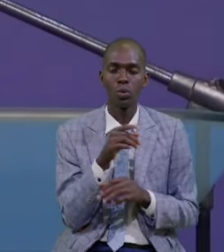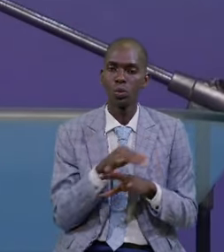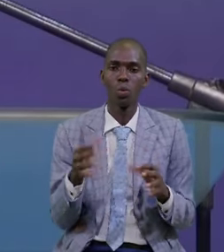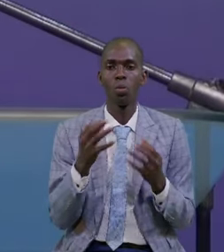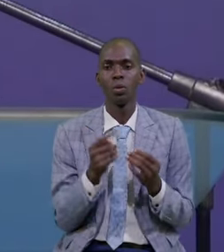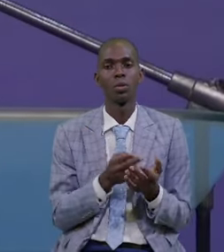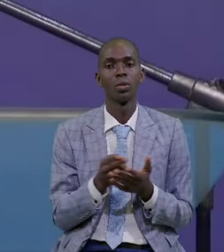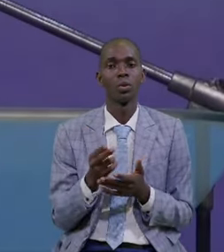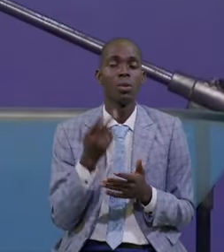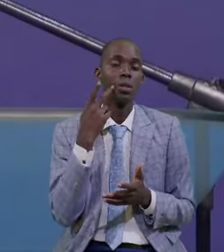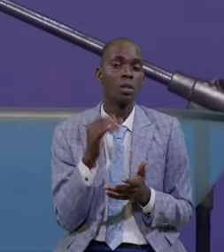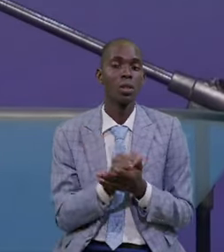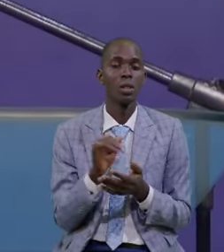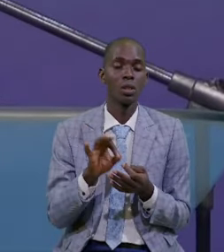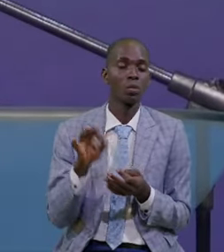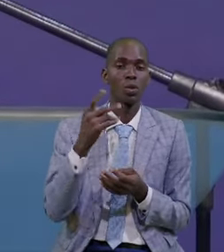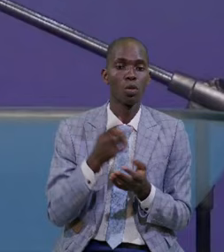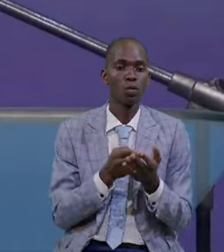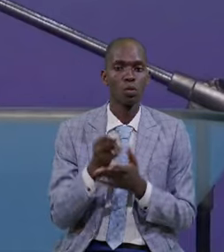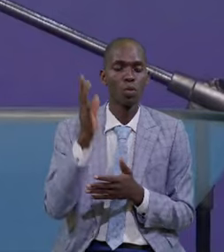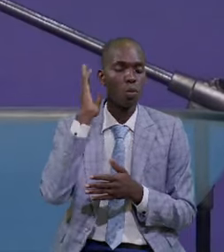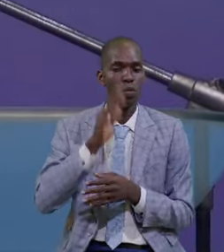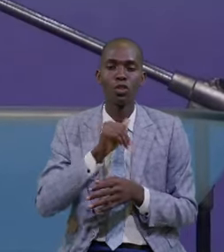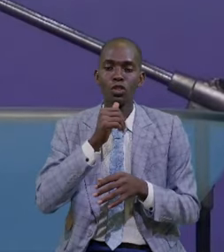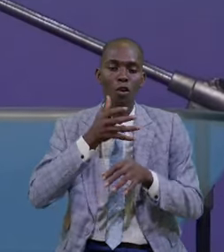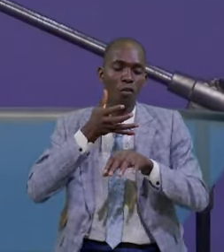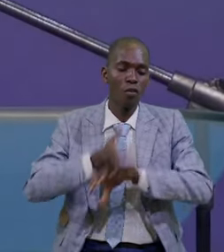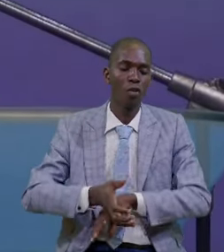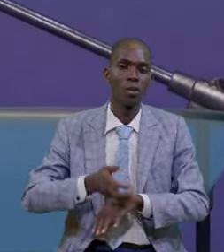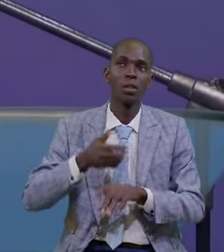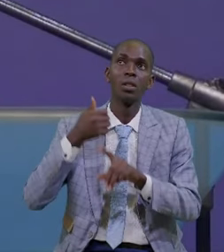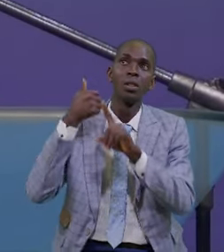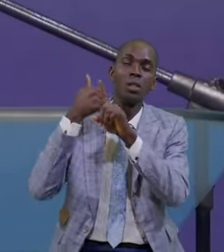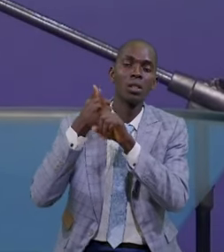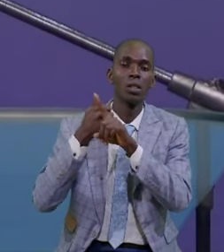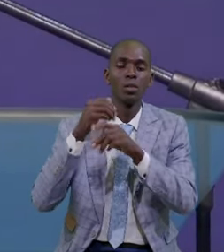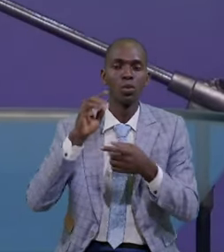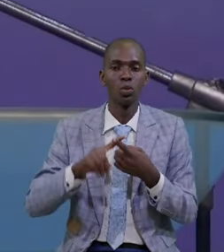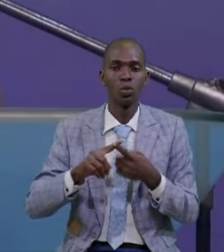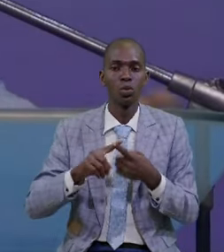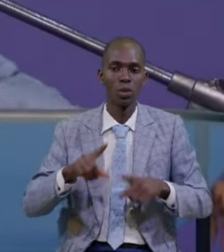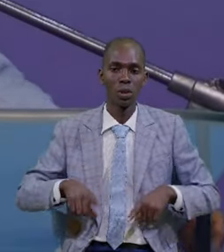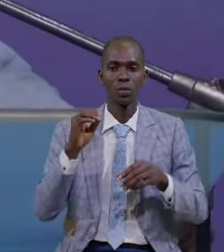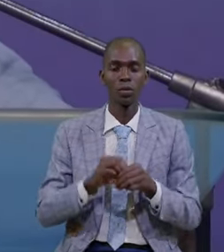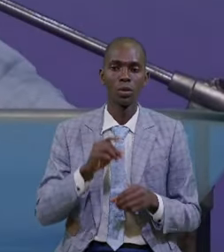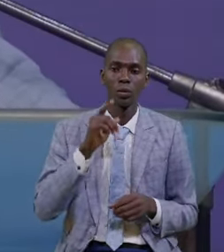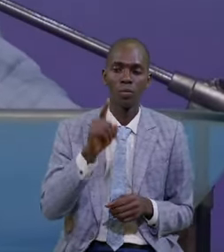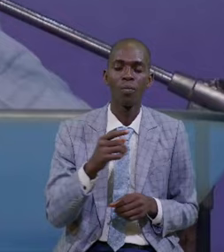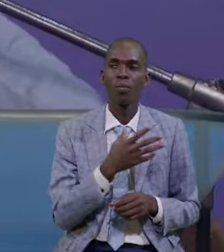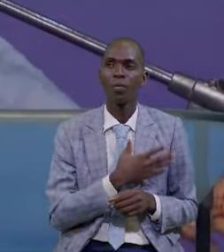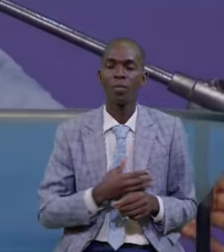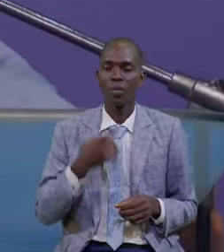of truth is not going to force himself to live inside them. And it says,